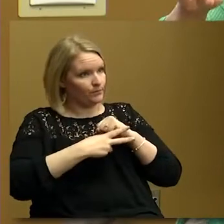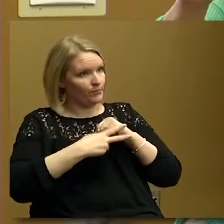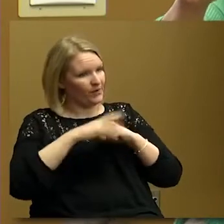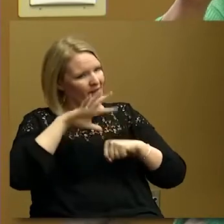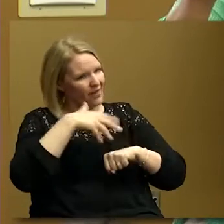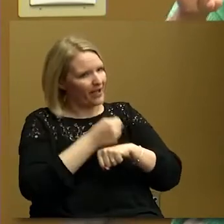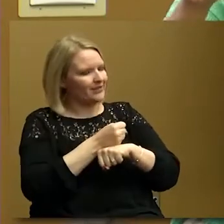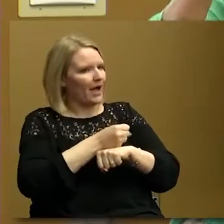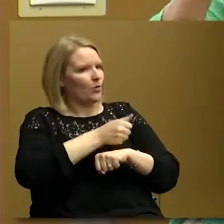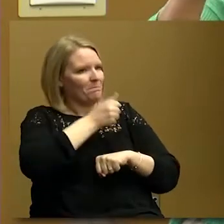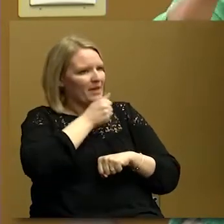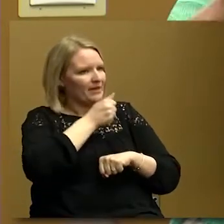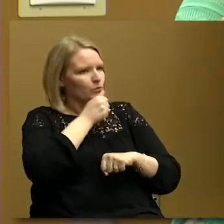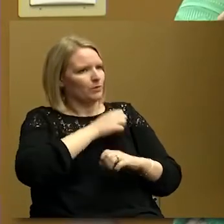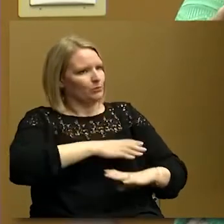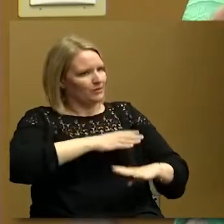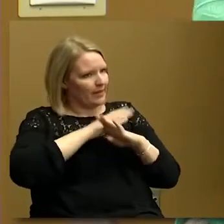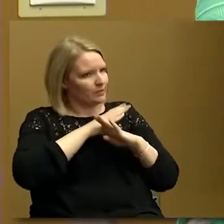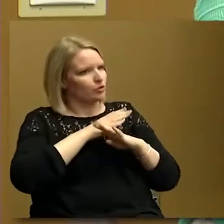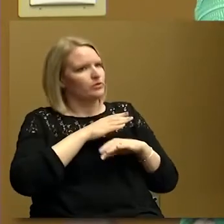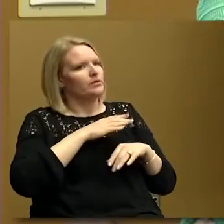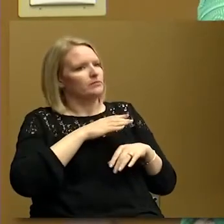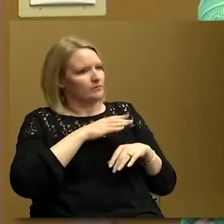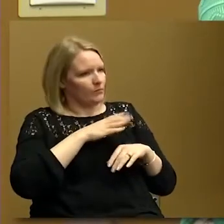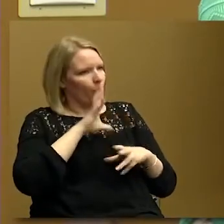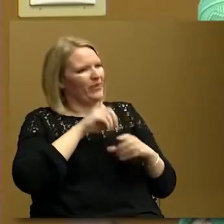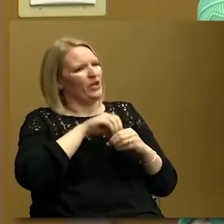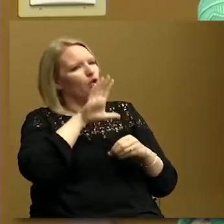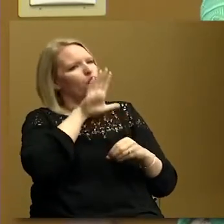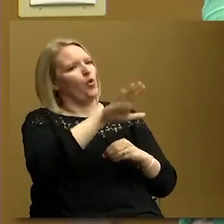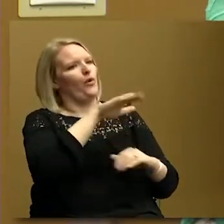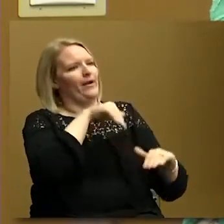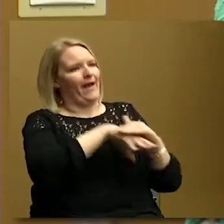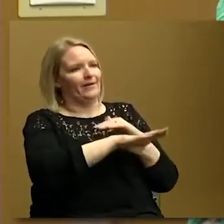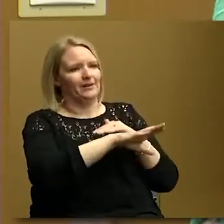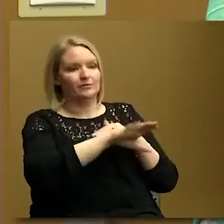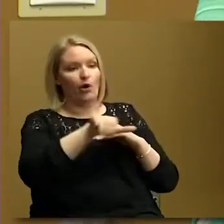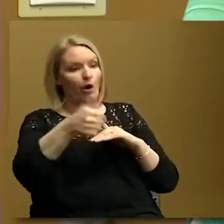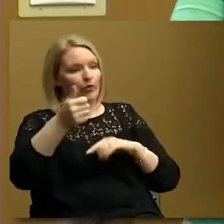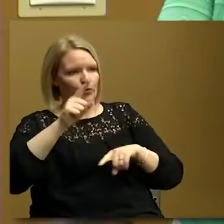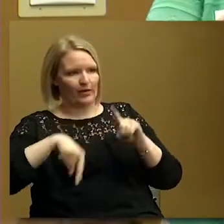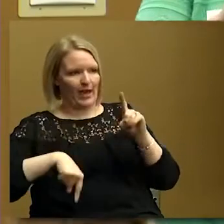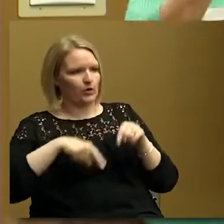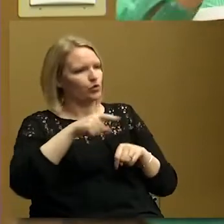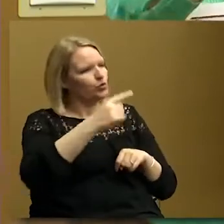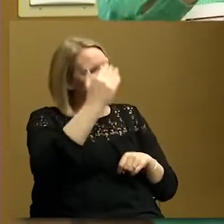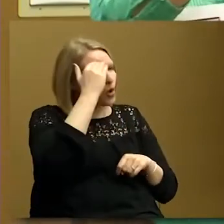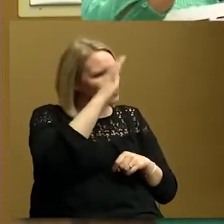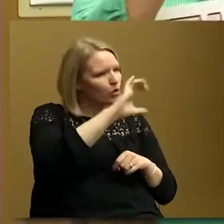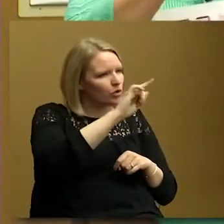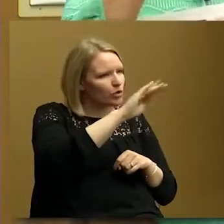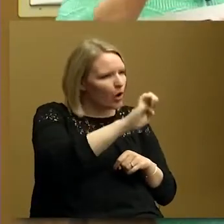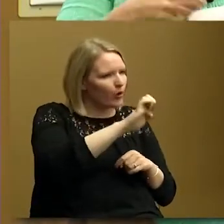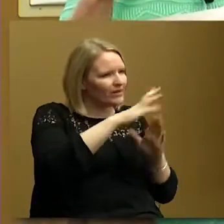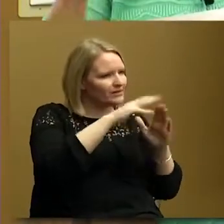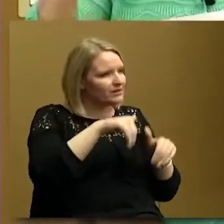down, password protected in yours. You have access to it. You know your coding system because like Michelle said,